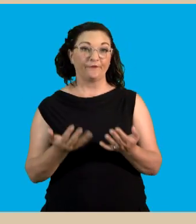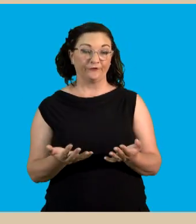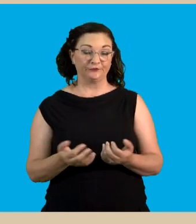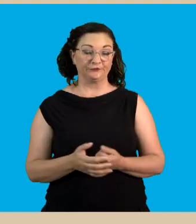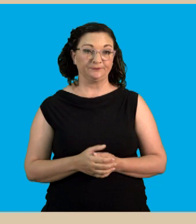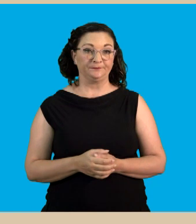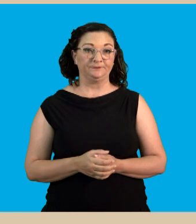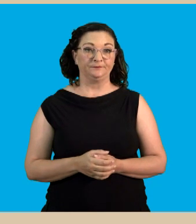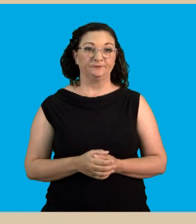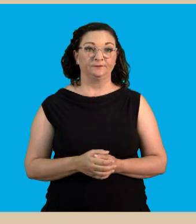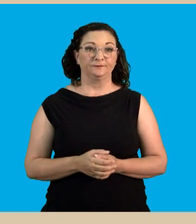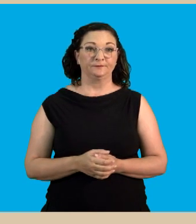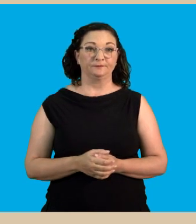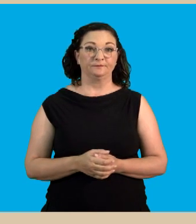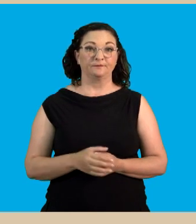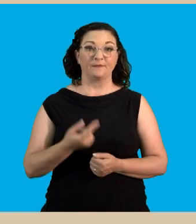served